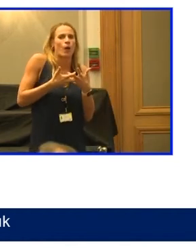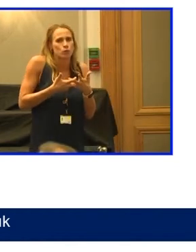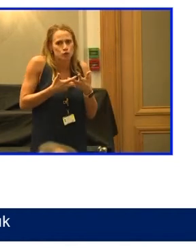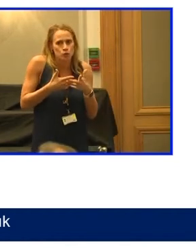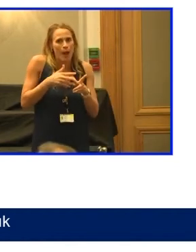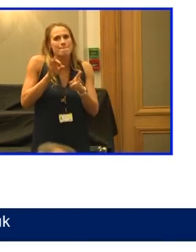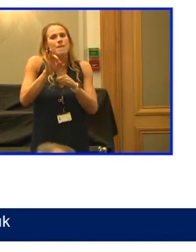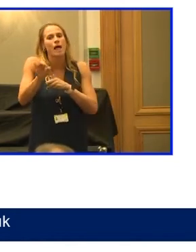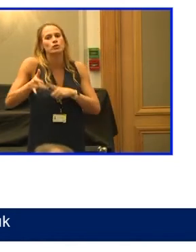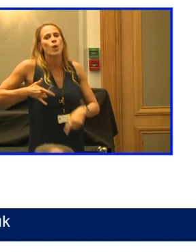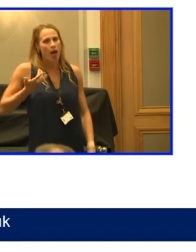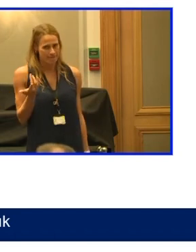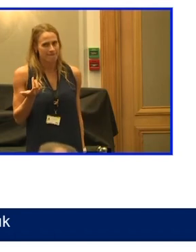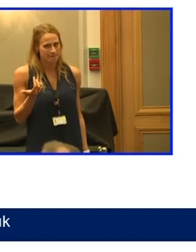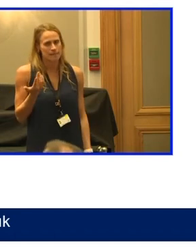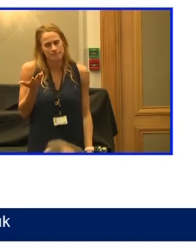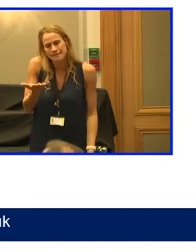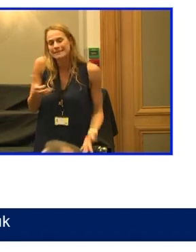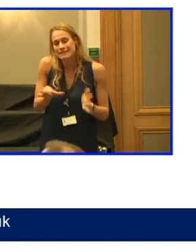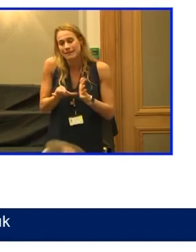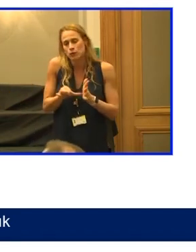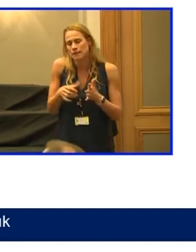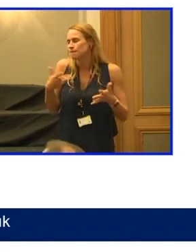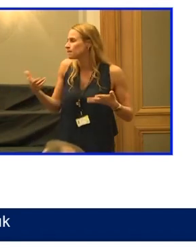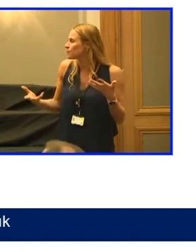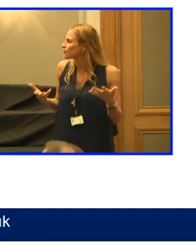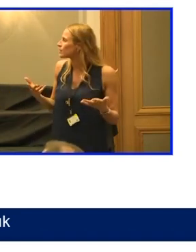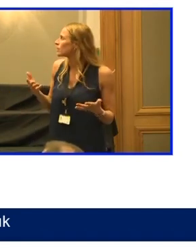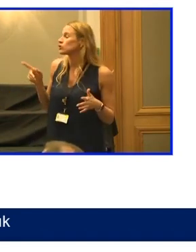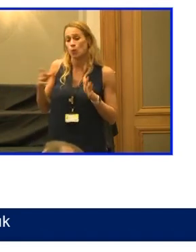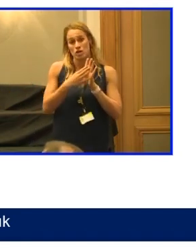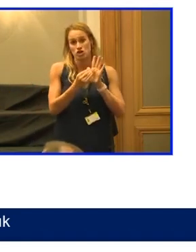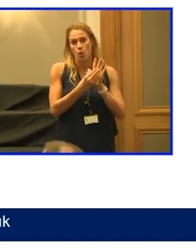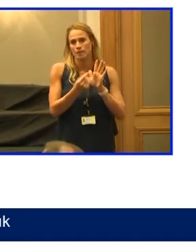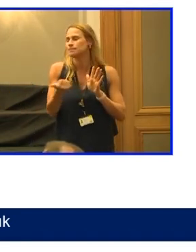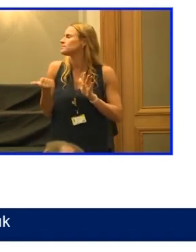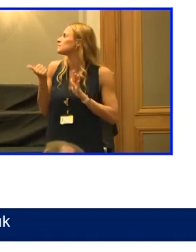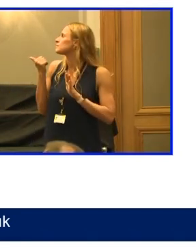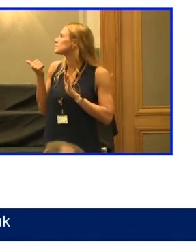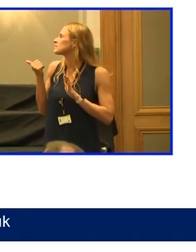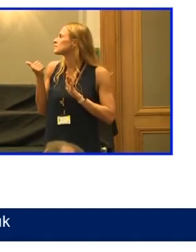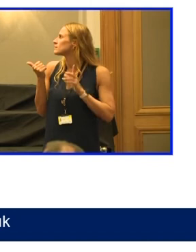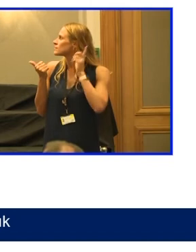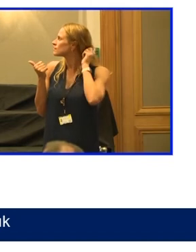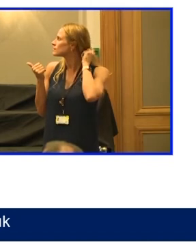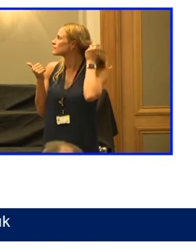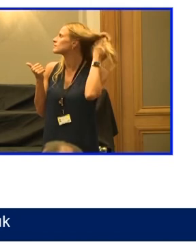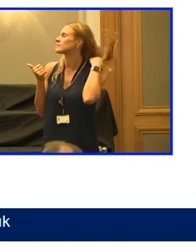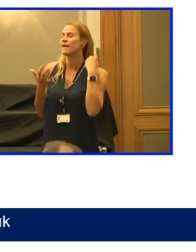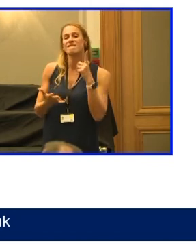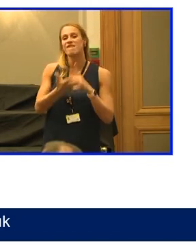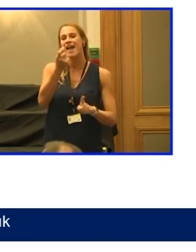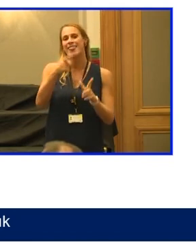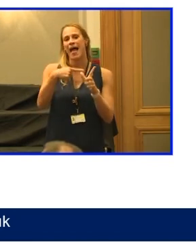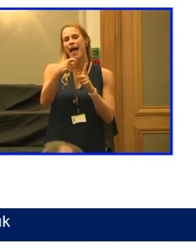I'll talk about that more, but let me demonstrate it first. Error. So back to the beginning, gonna find NaviLens. Be My Eyes, blind square,